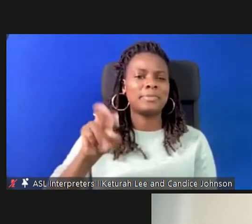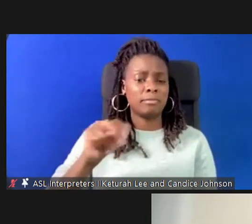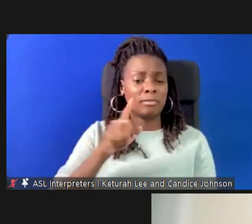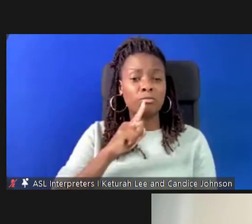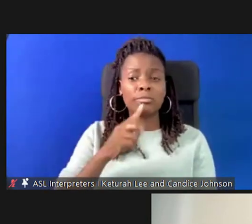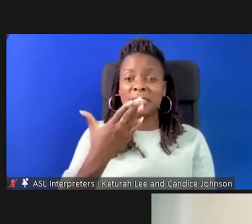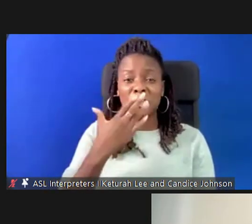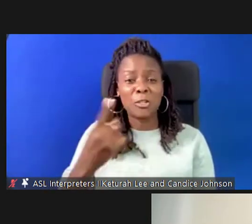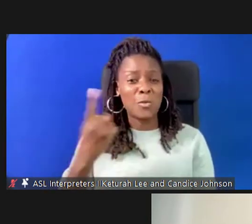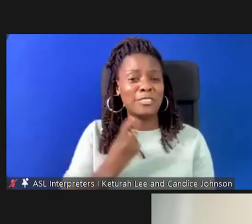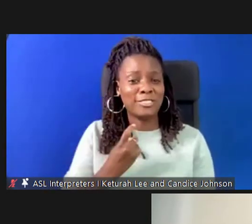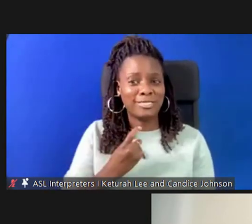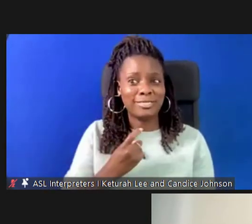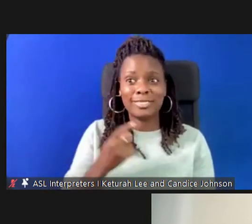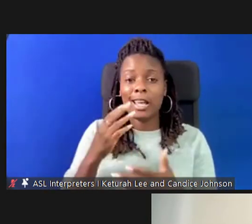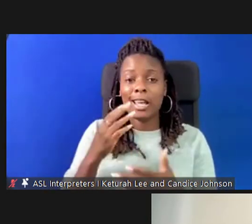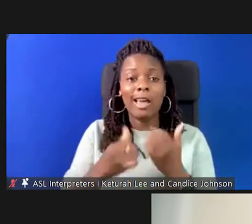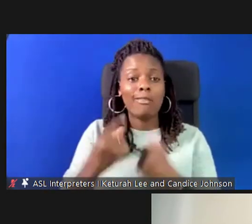mind.